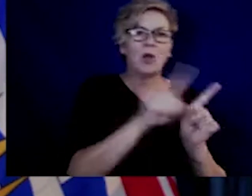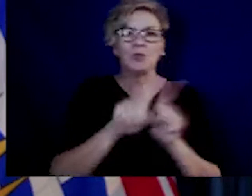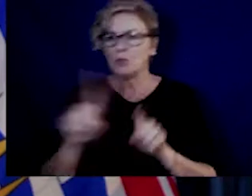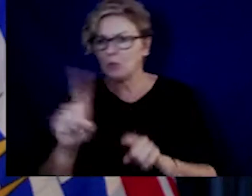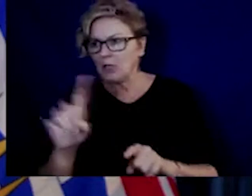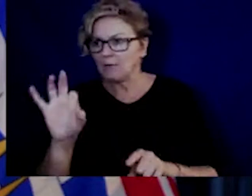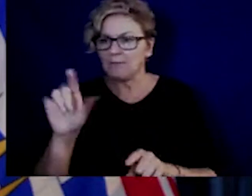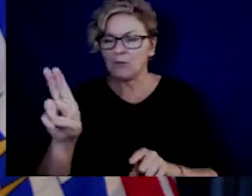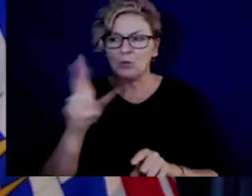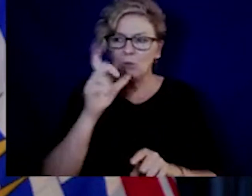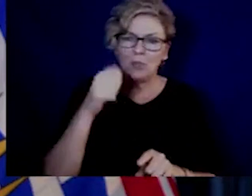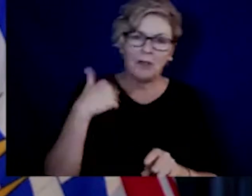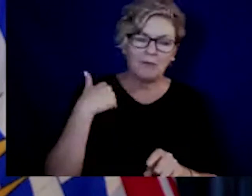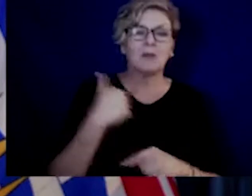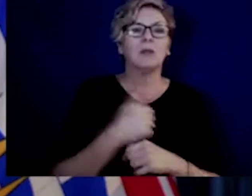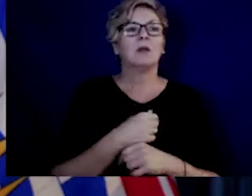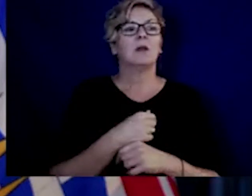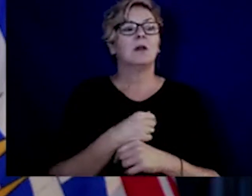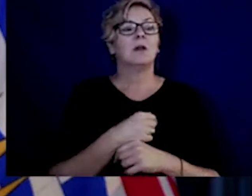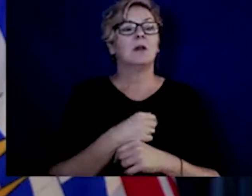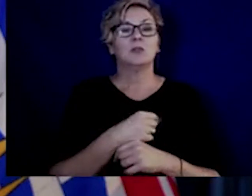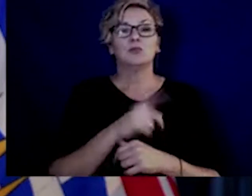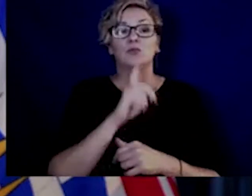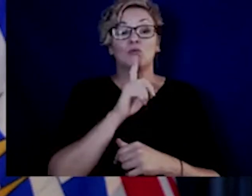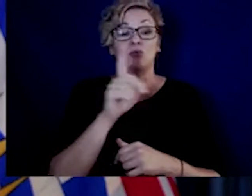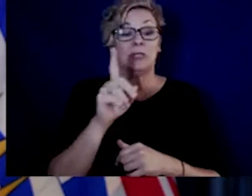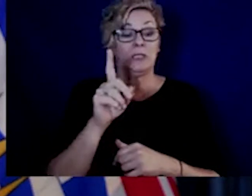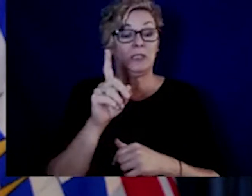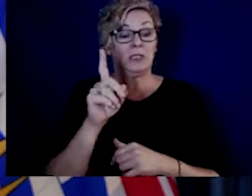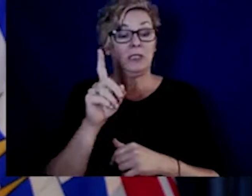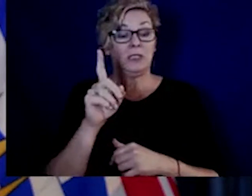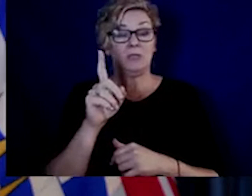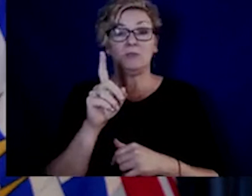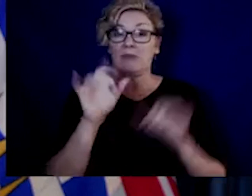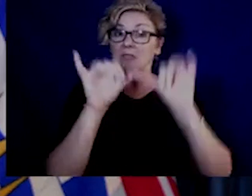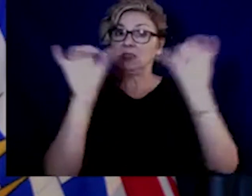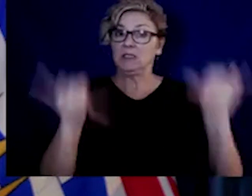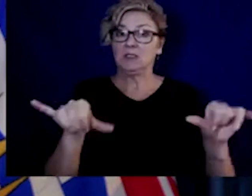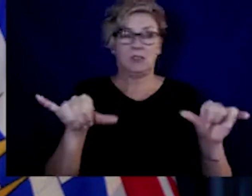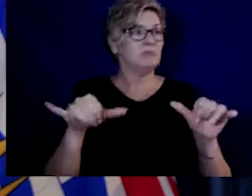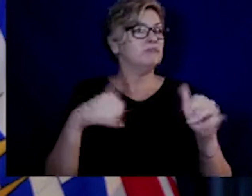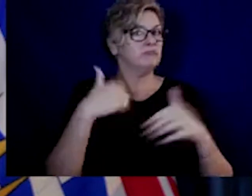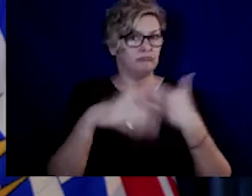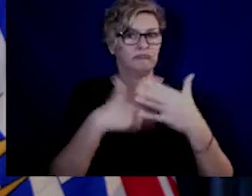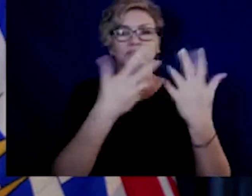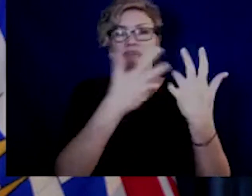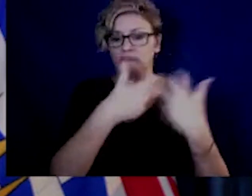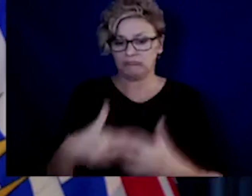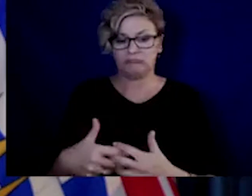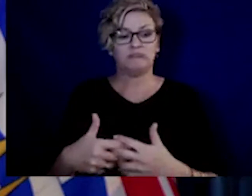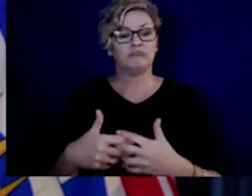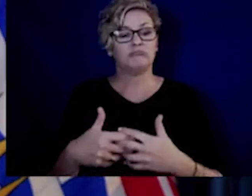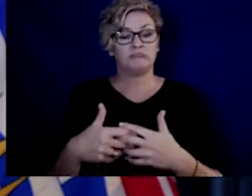we've done over many months ago, in February is when we had to put the orders in. They come in over time and we distribute them around the